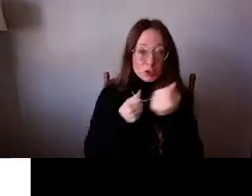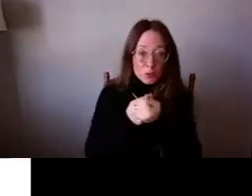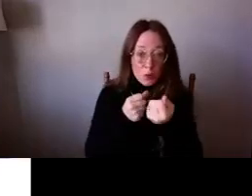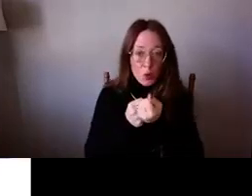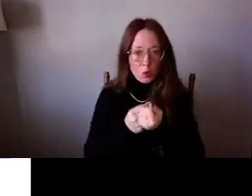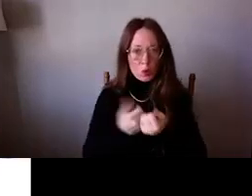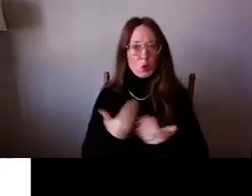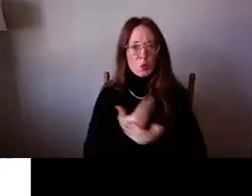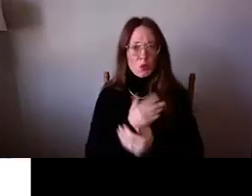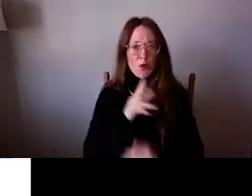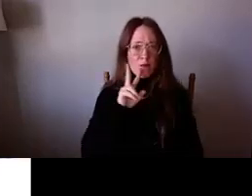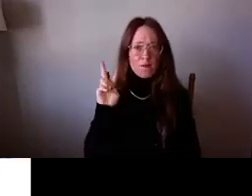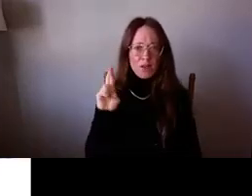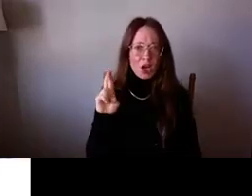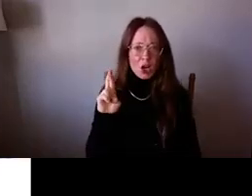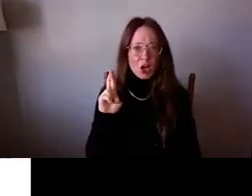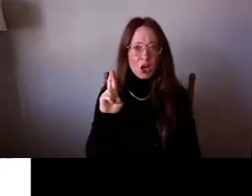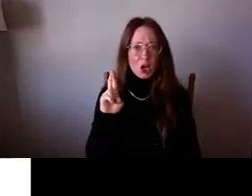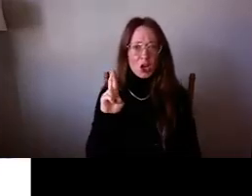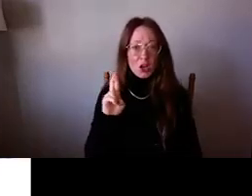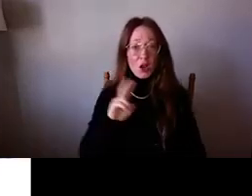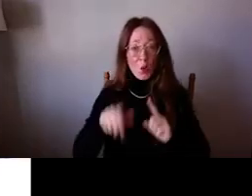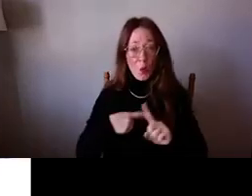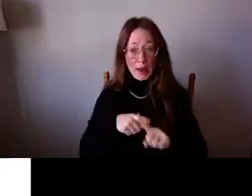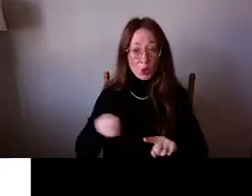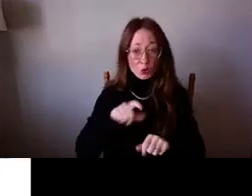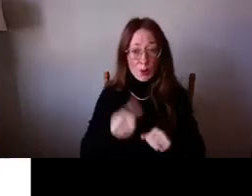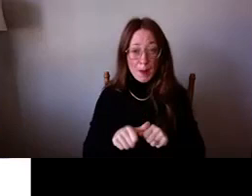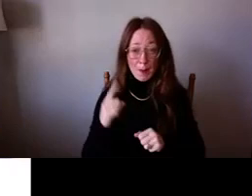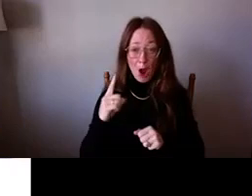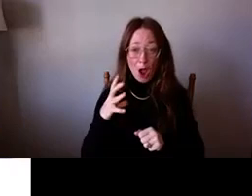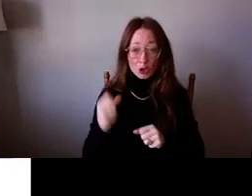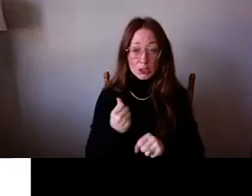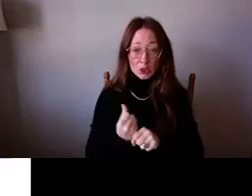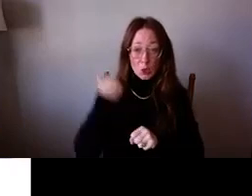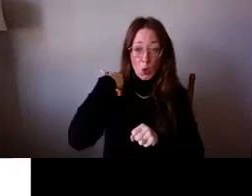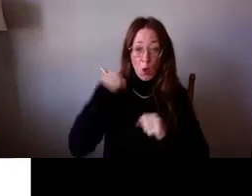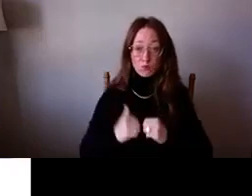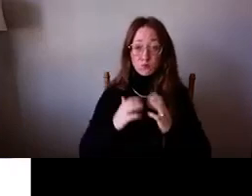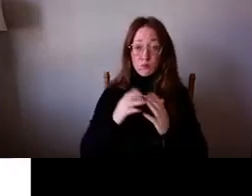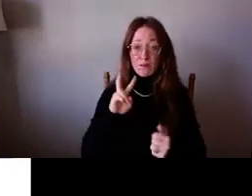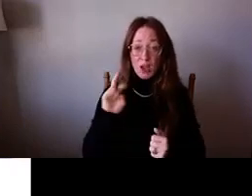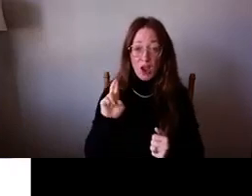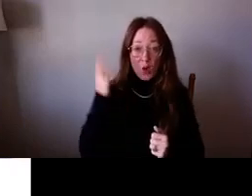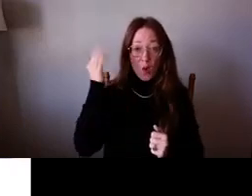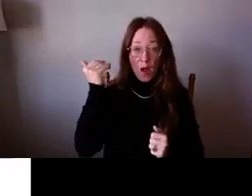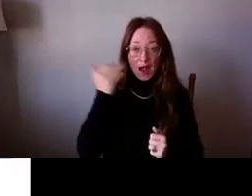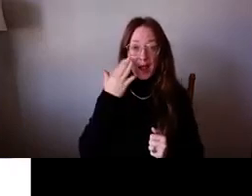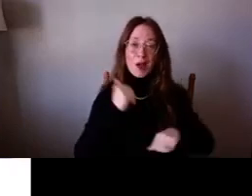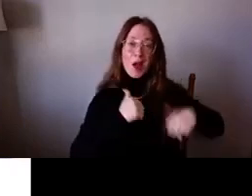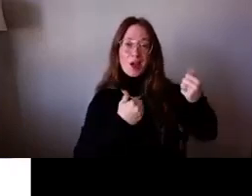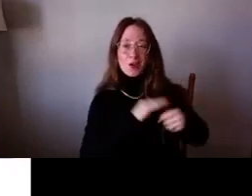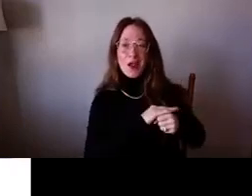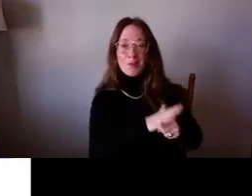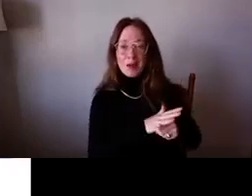After all, if you recall, when this program was first established 100 years ago, it was dealing with the aftermath of another pandemic, the